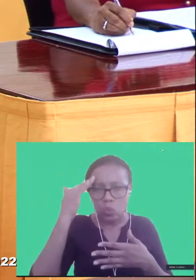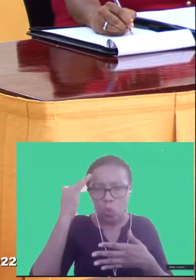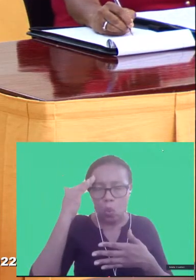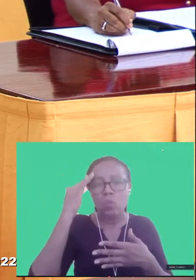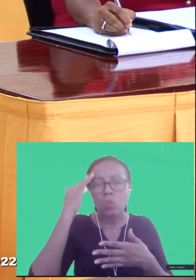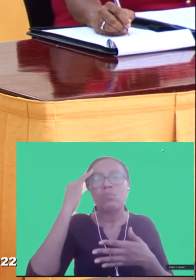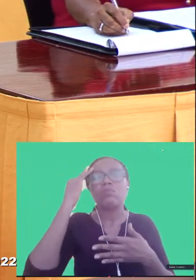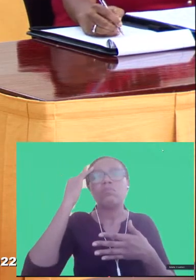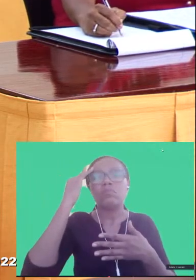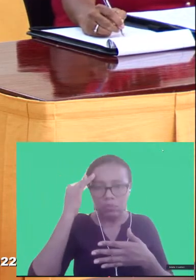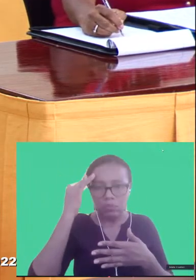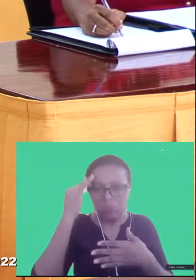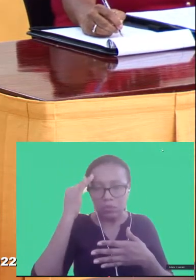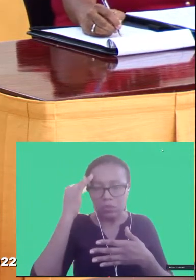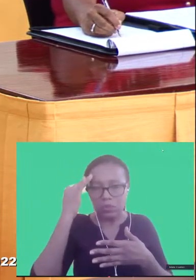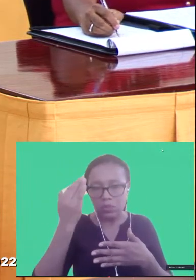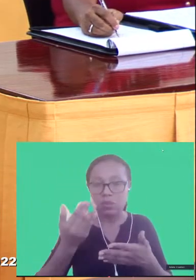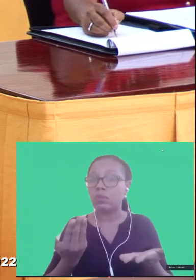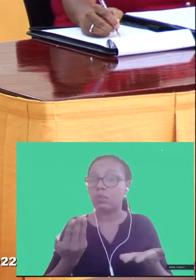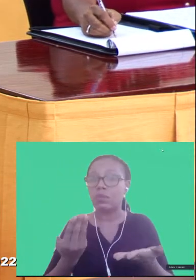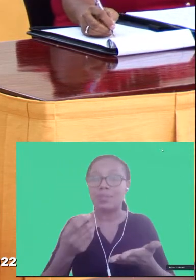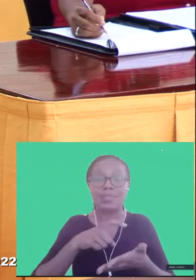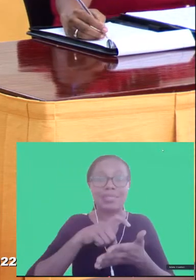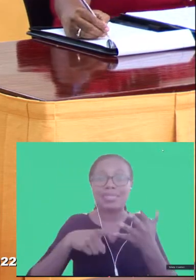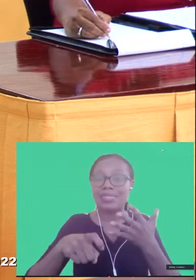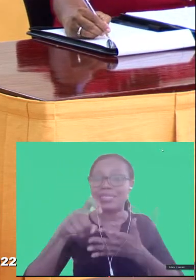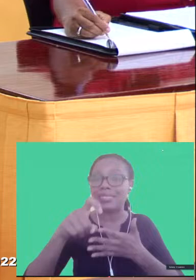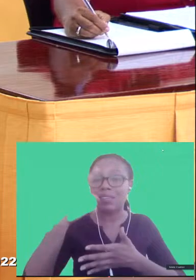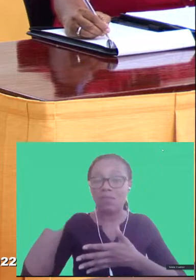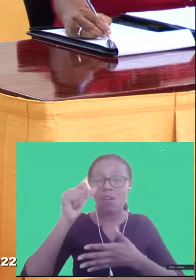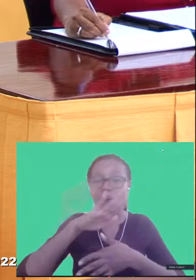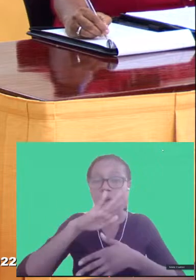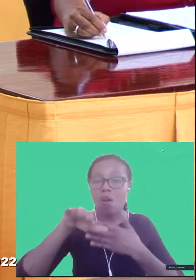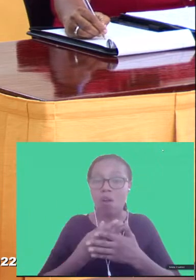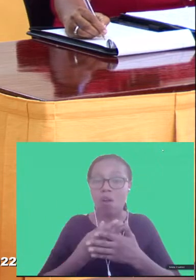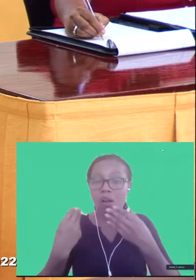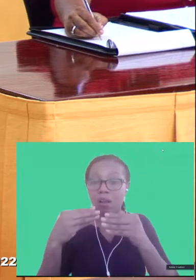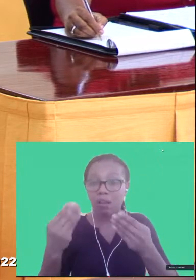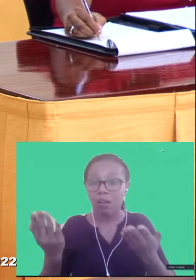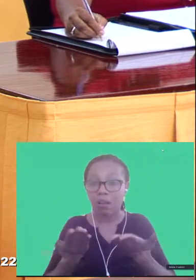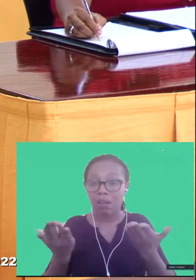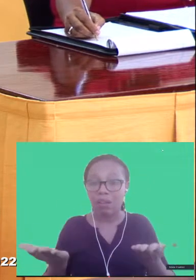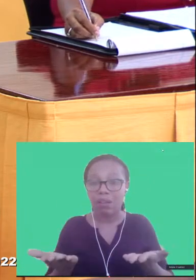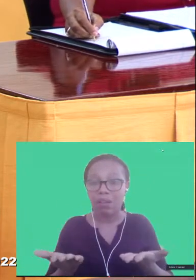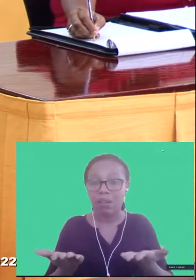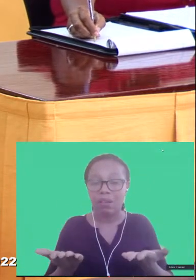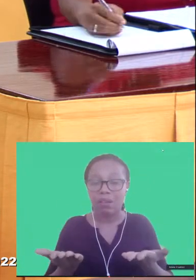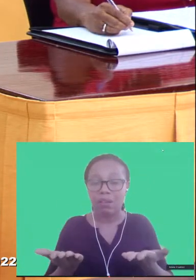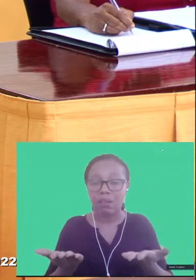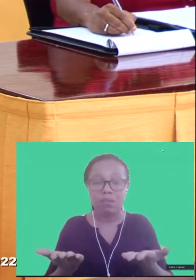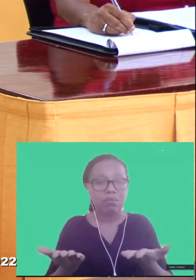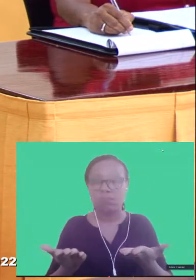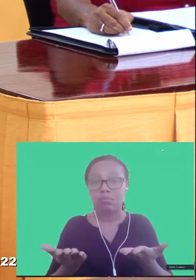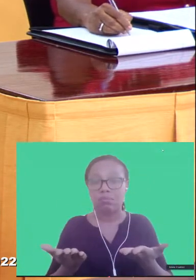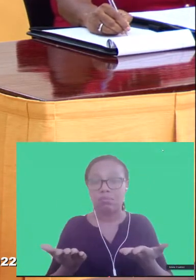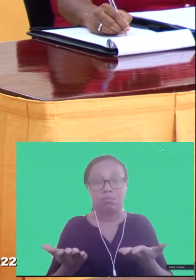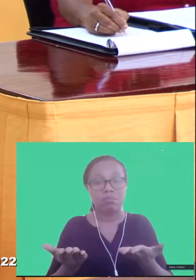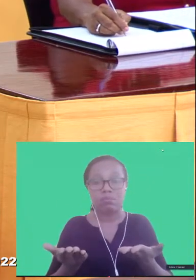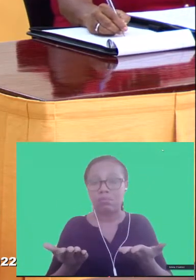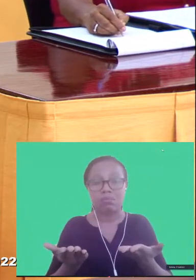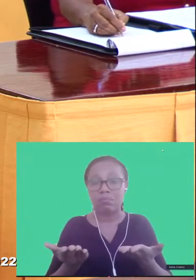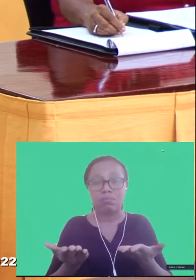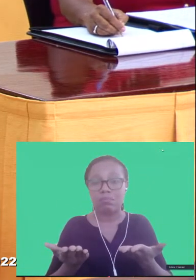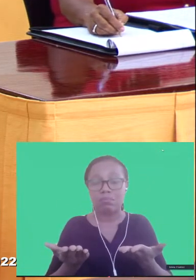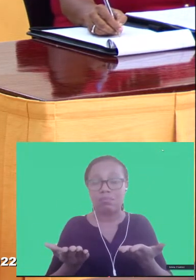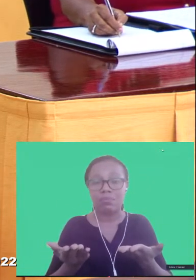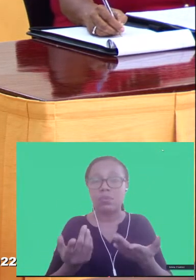shop in Barbados. And so therefore, an effort was made to find a middle ground